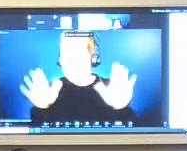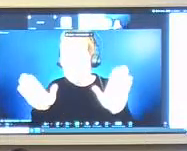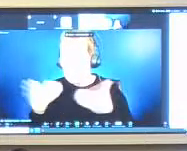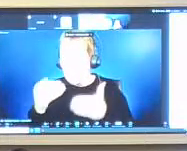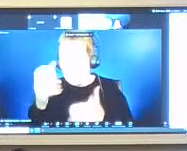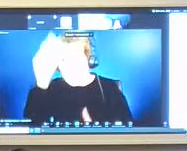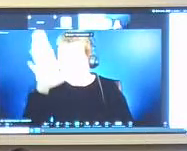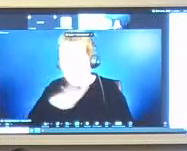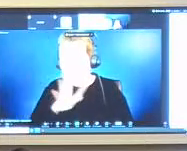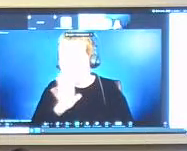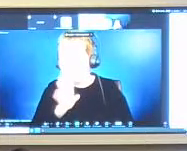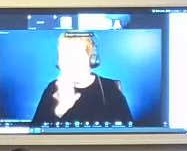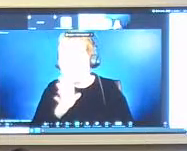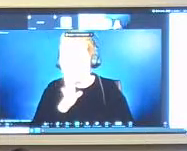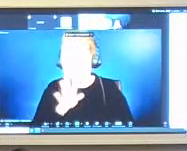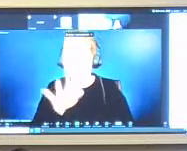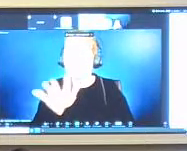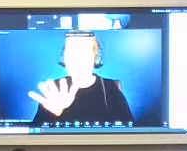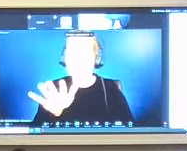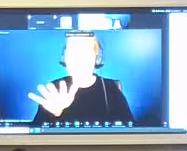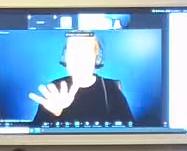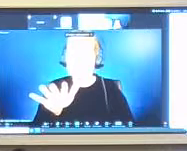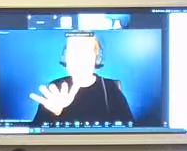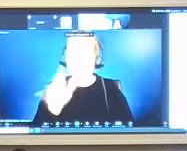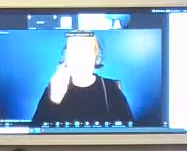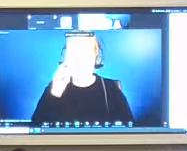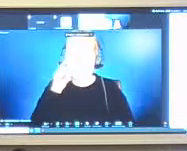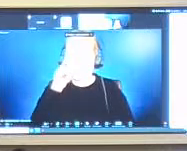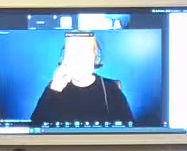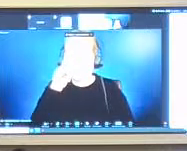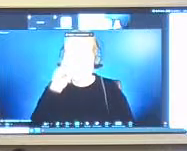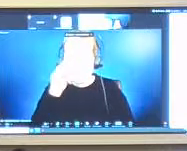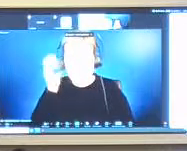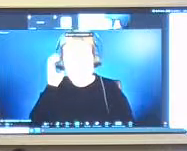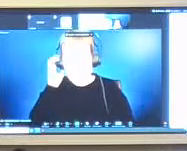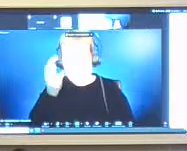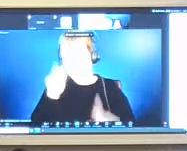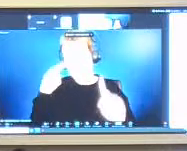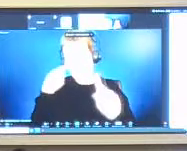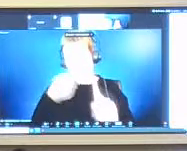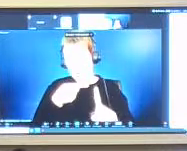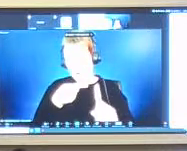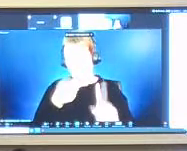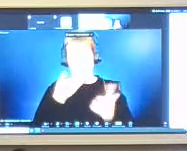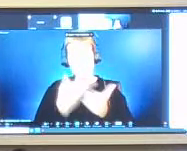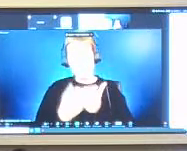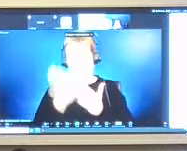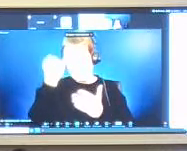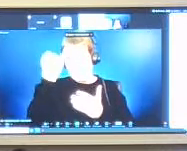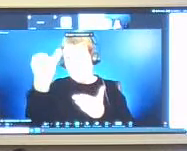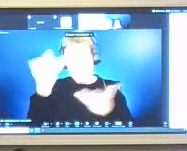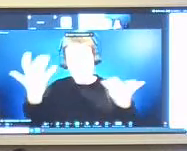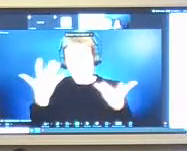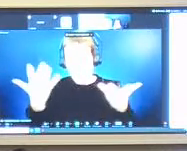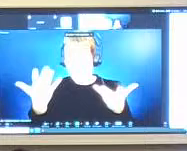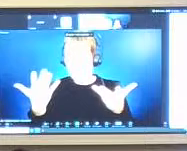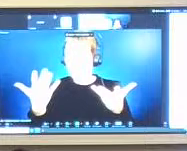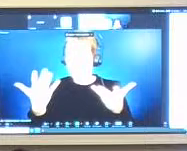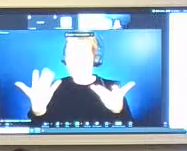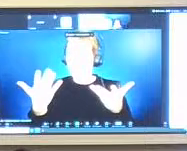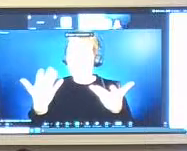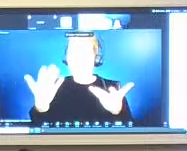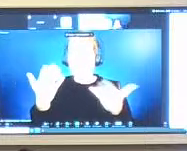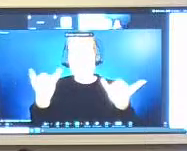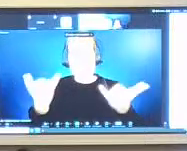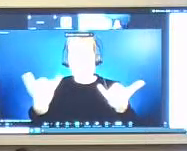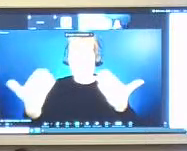being proactive with, especially with a lot of new public works and projects happening, like the pier and